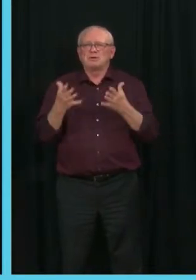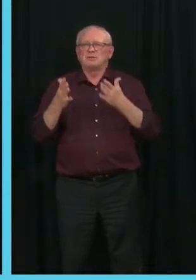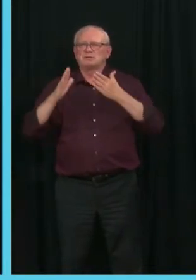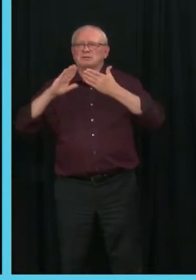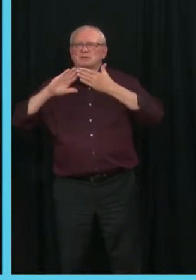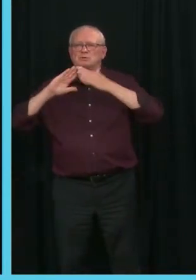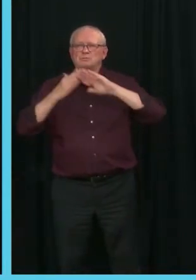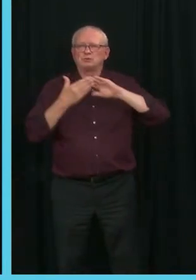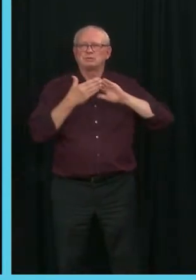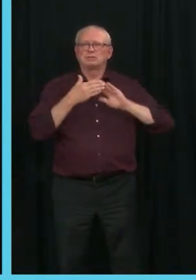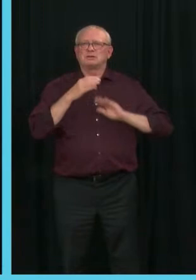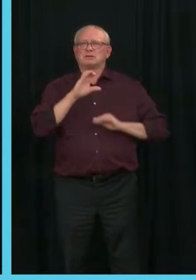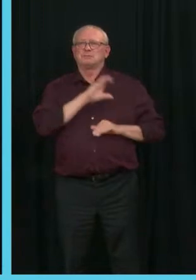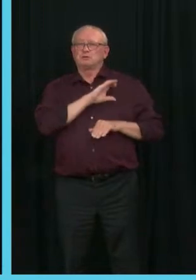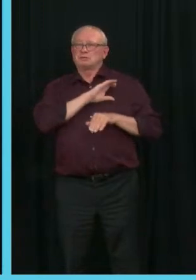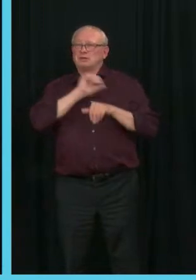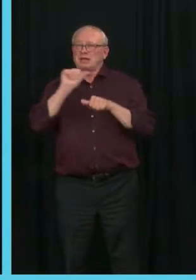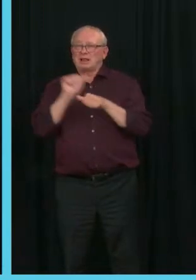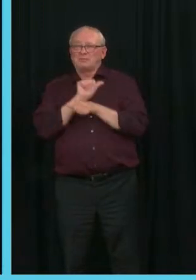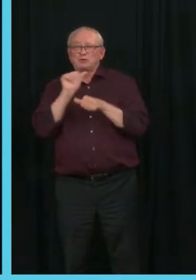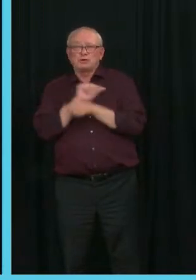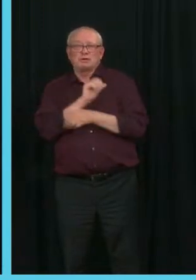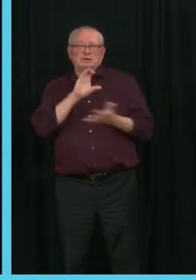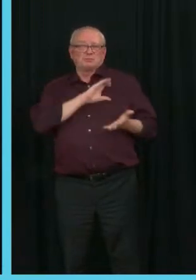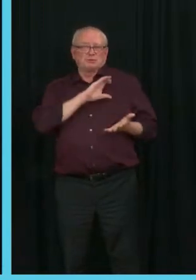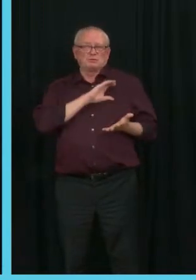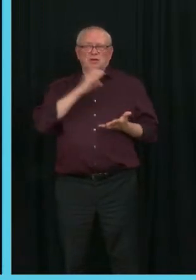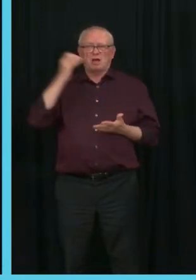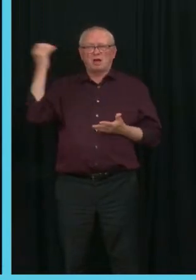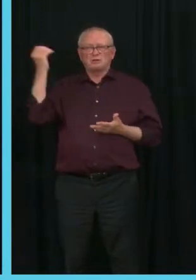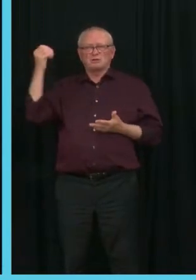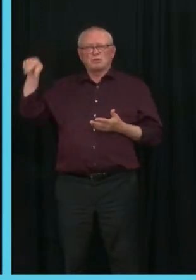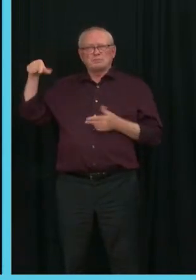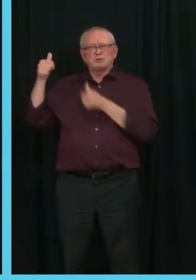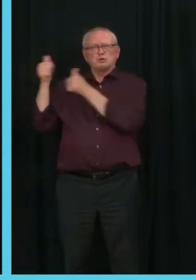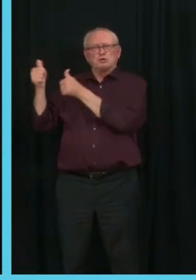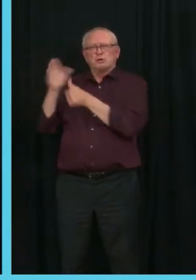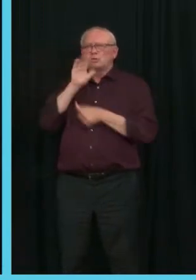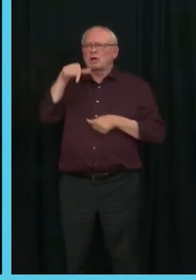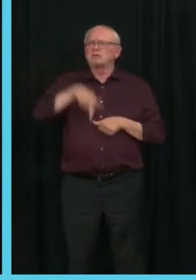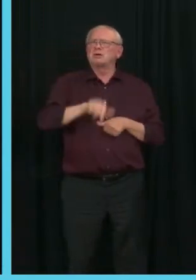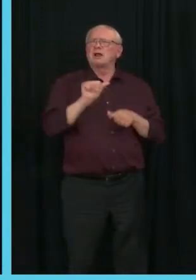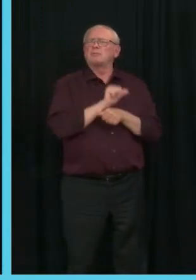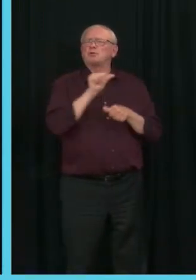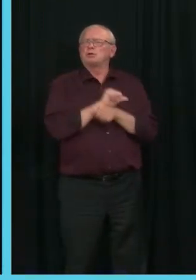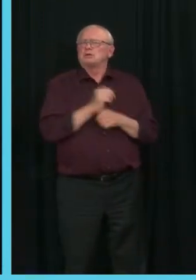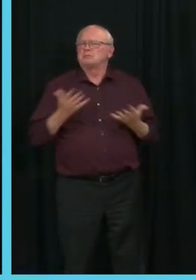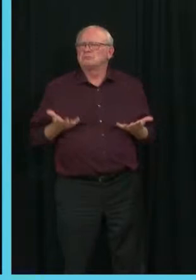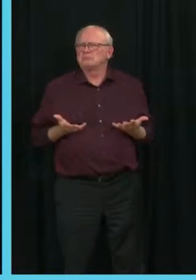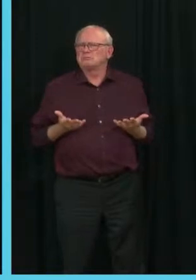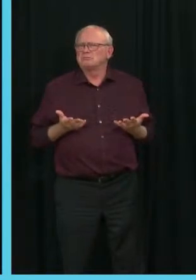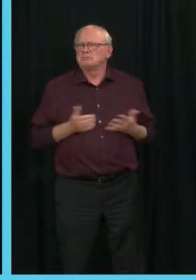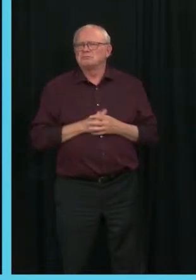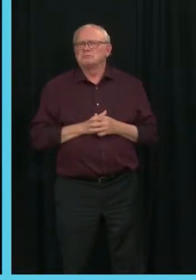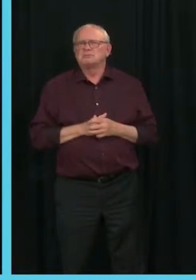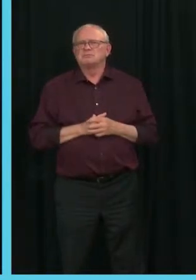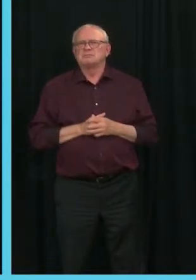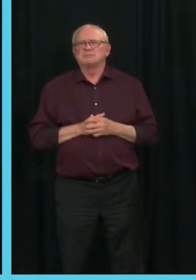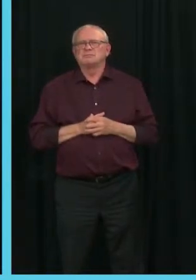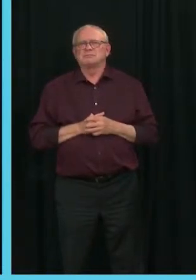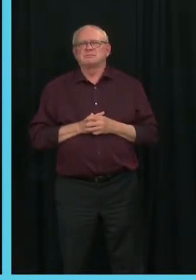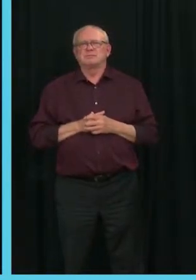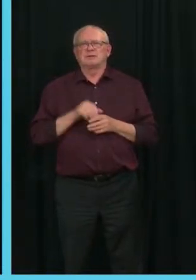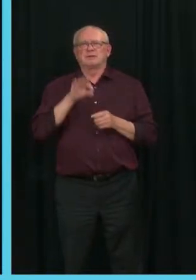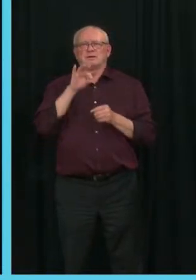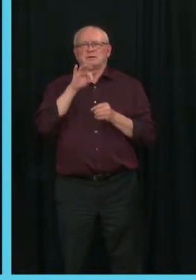provincial police force. I always think if it's good enough for Ontario and Quebec, sure enough, it's good enough for Alberta. So the referendum this fall is not the end of